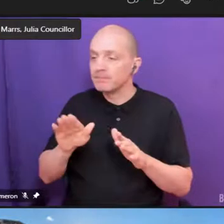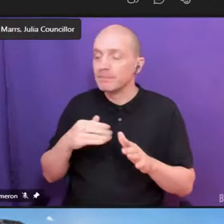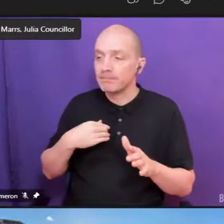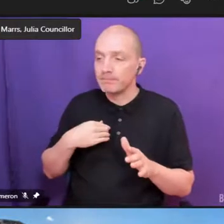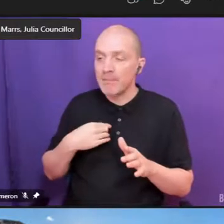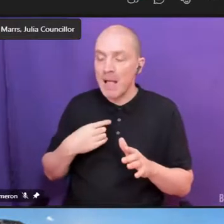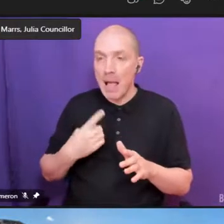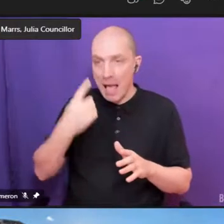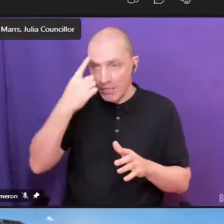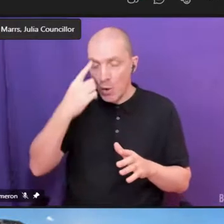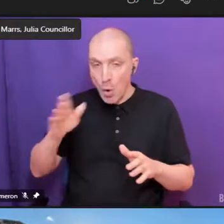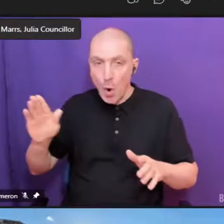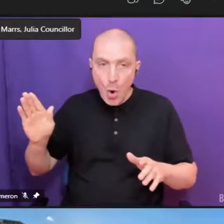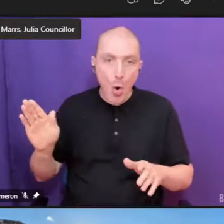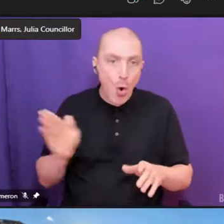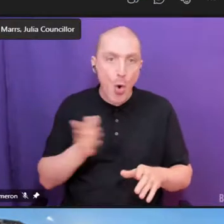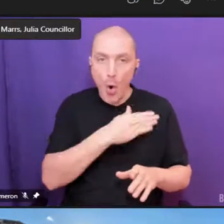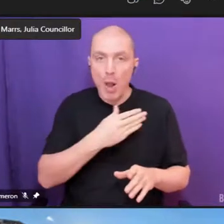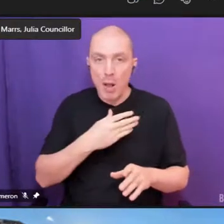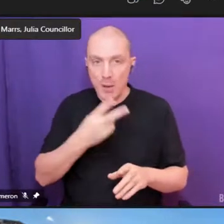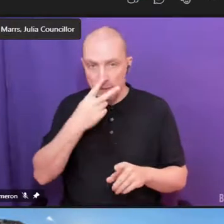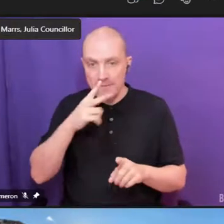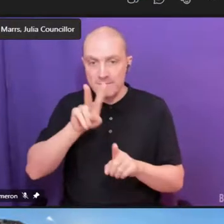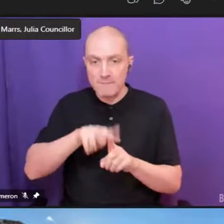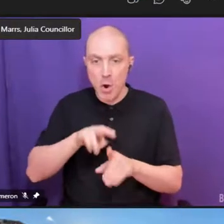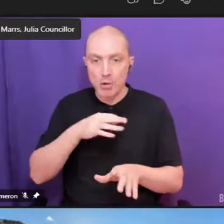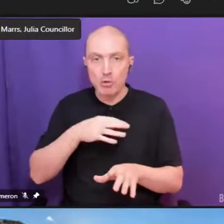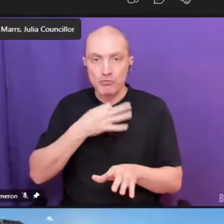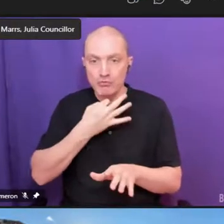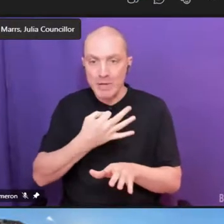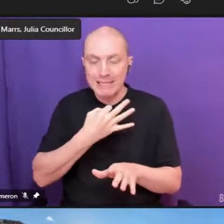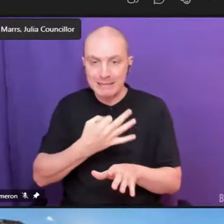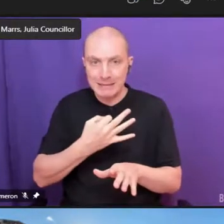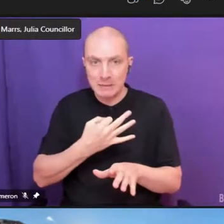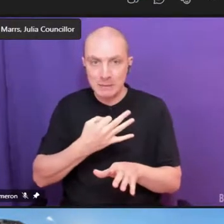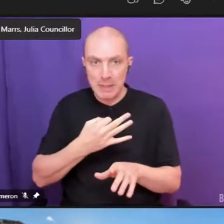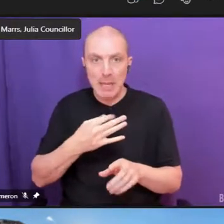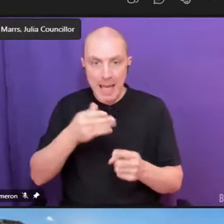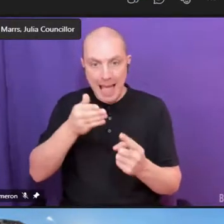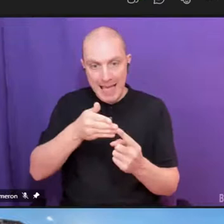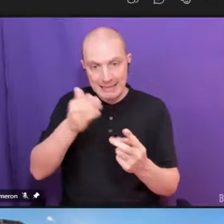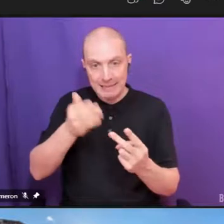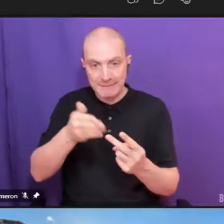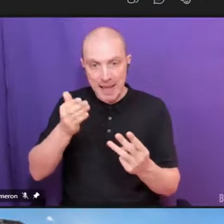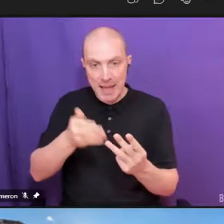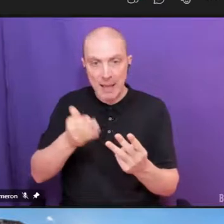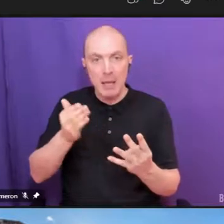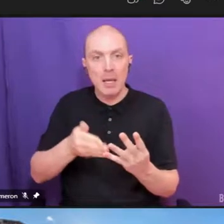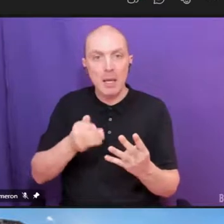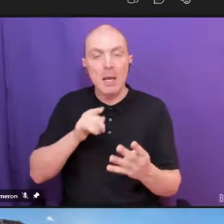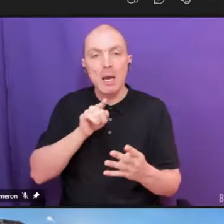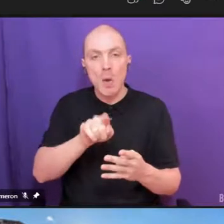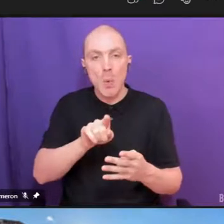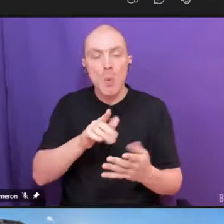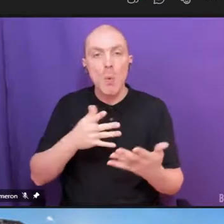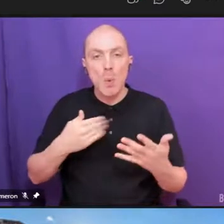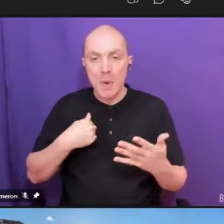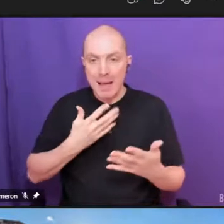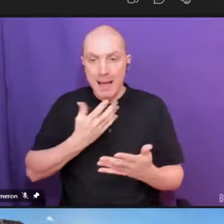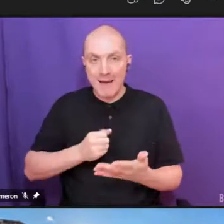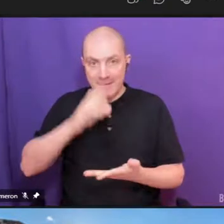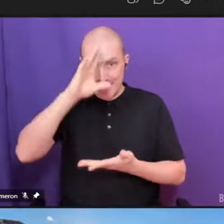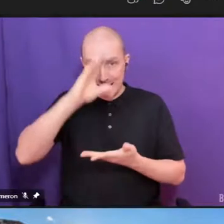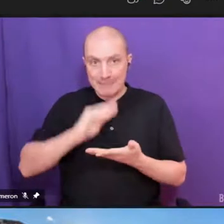able to do was obviously also based on our kind of practical experience of the kind of inquiries that were coming to us from